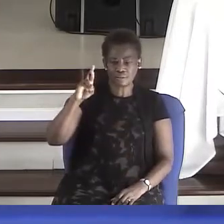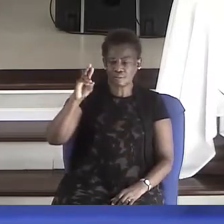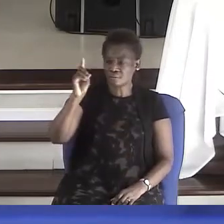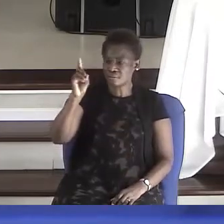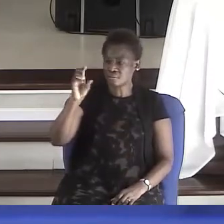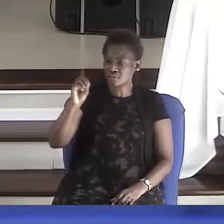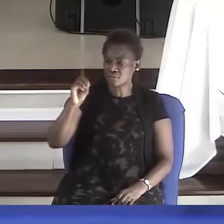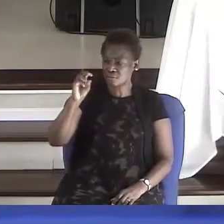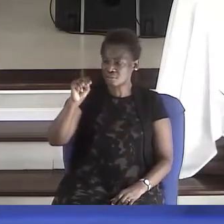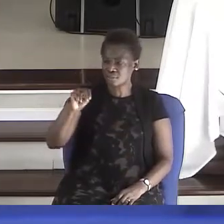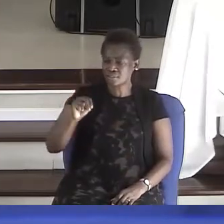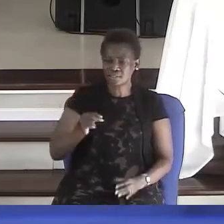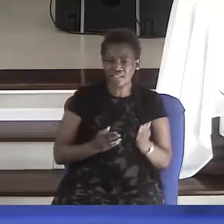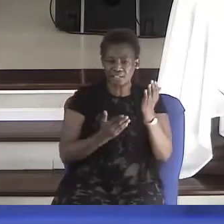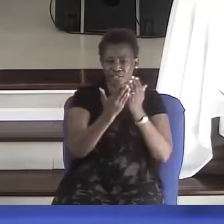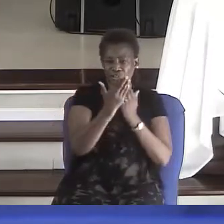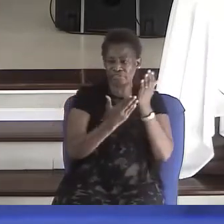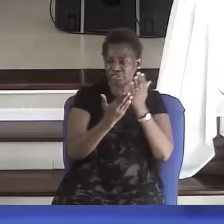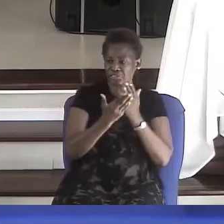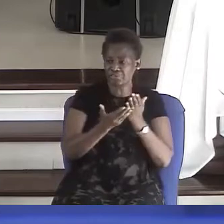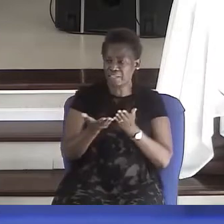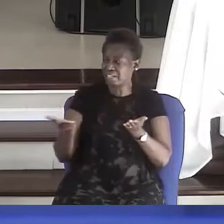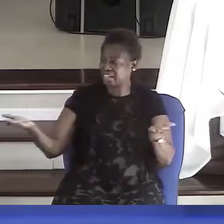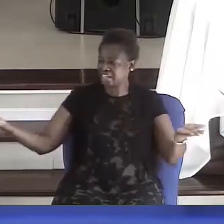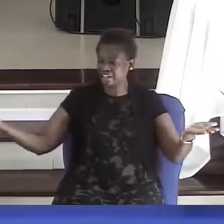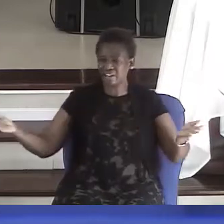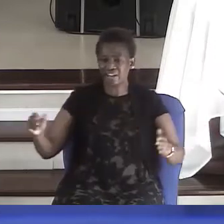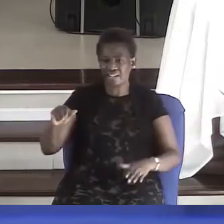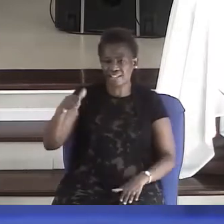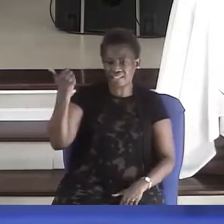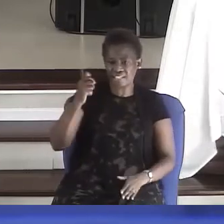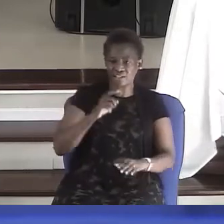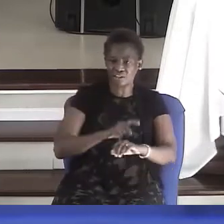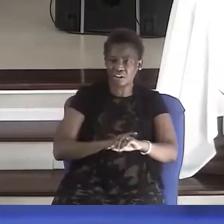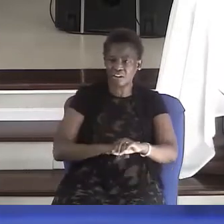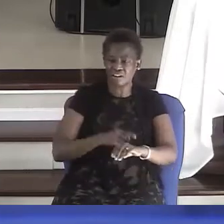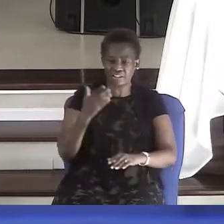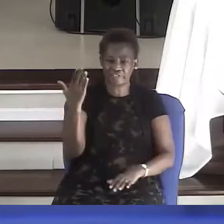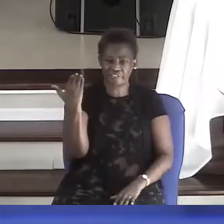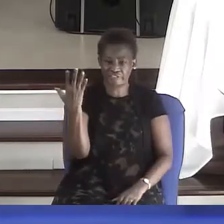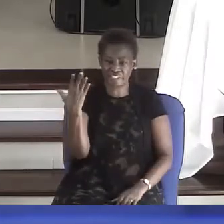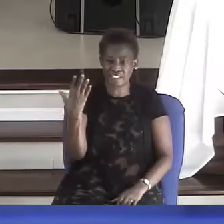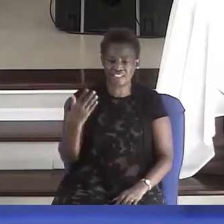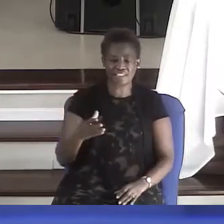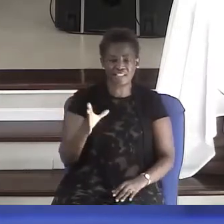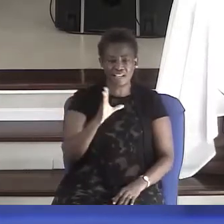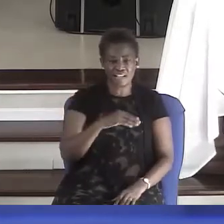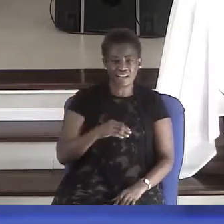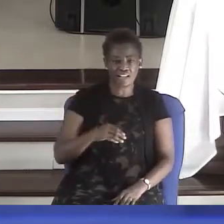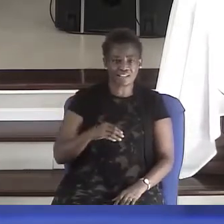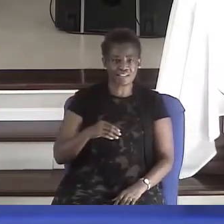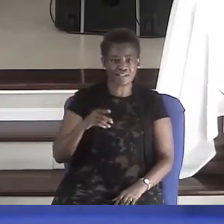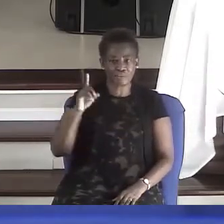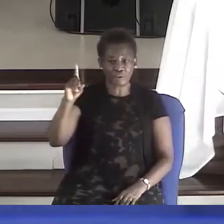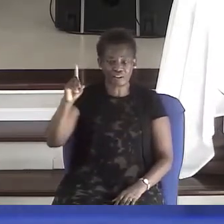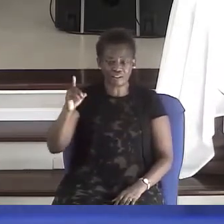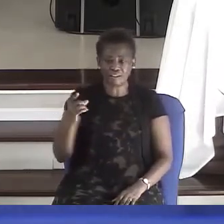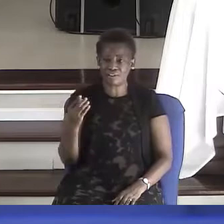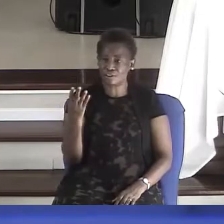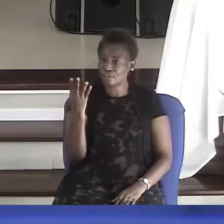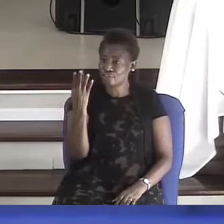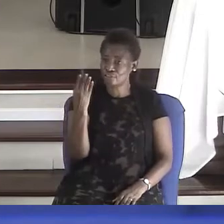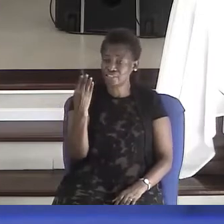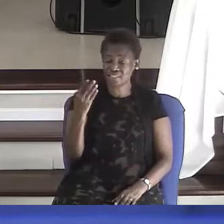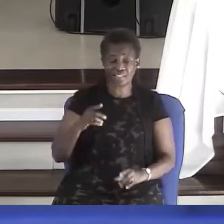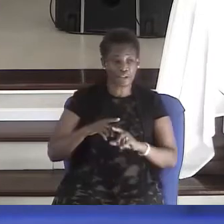here at 10 o'clock on the 15th, and one is going to be here on the 14th. Now, there's also another